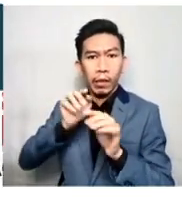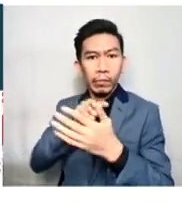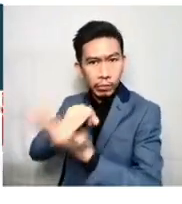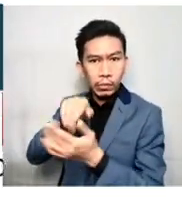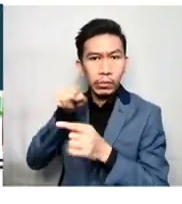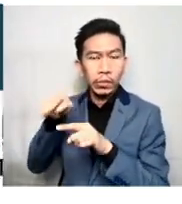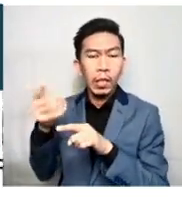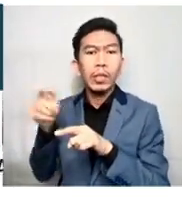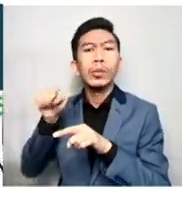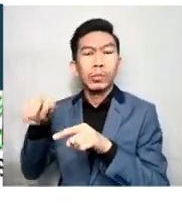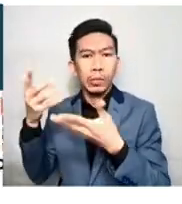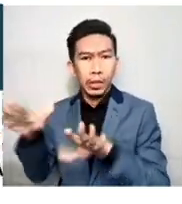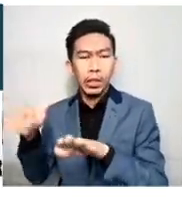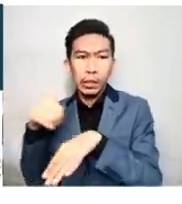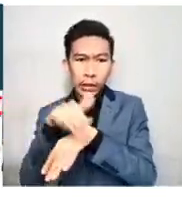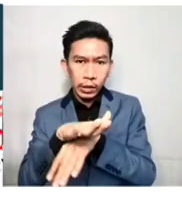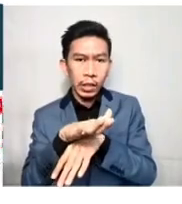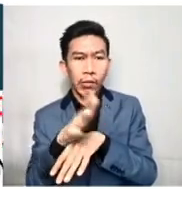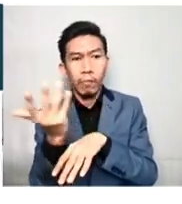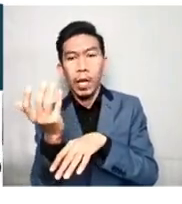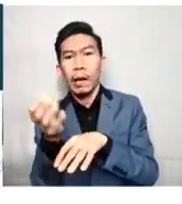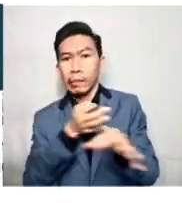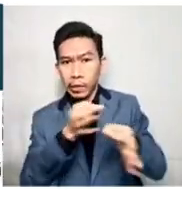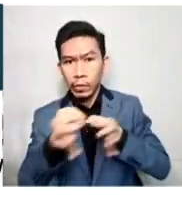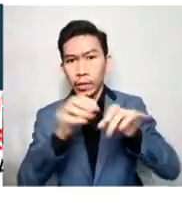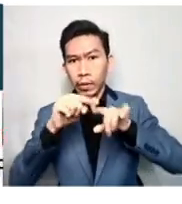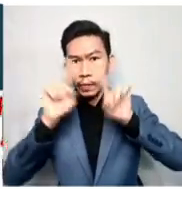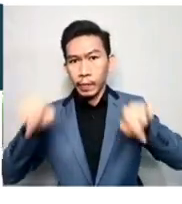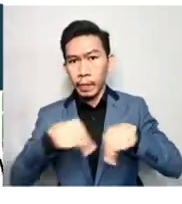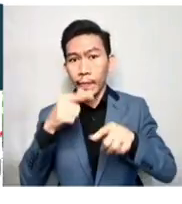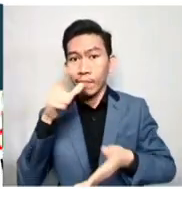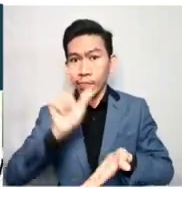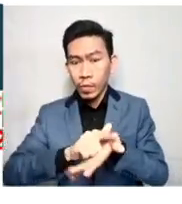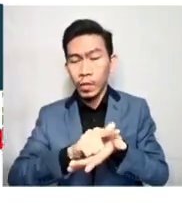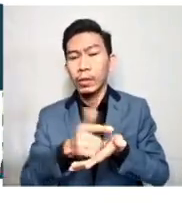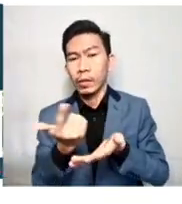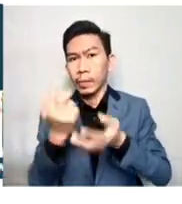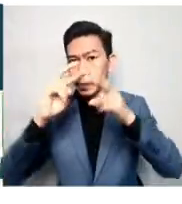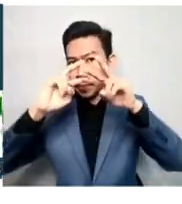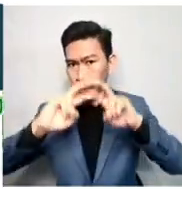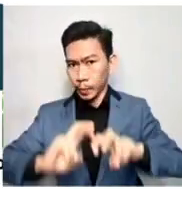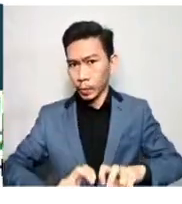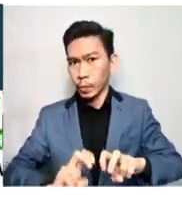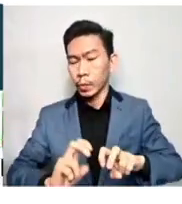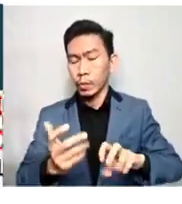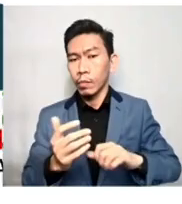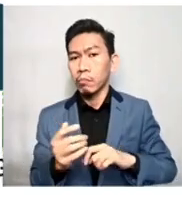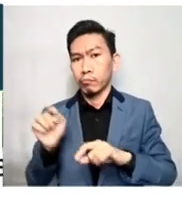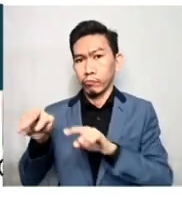When he submitted a counter affidavit during the course of the preliminary investigation, mm-hmm. Saying that he was